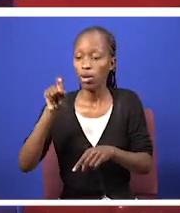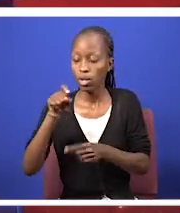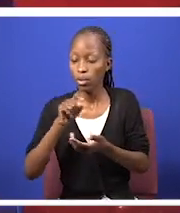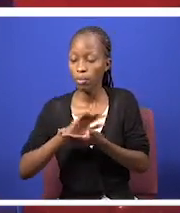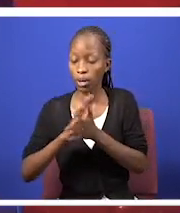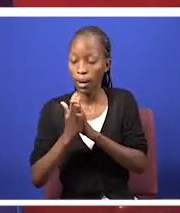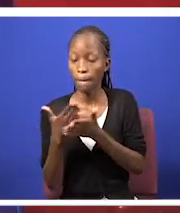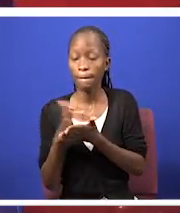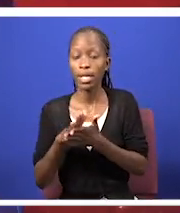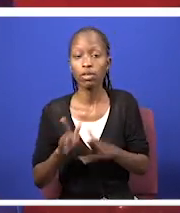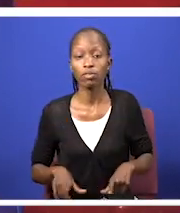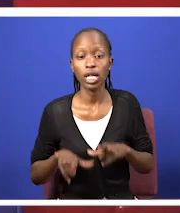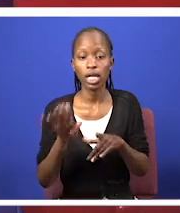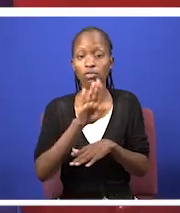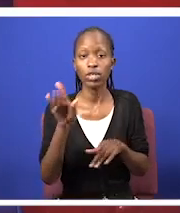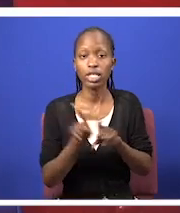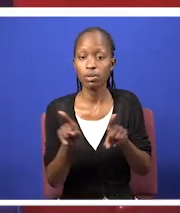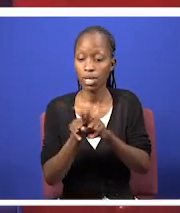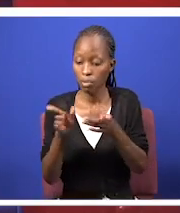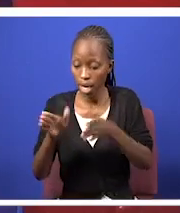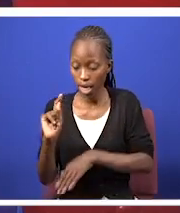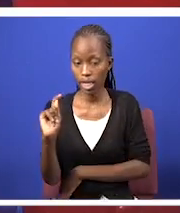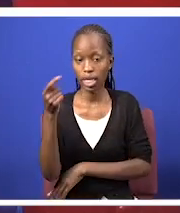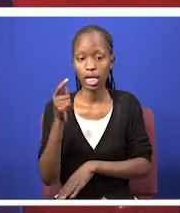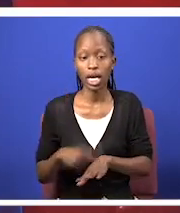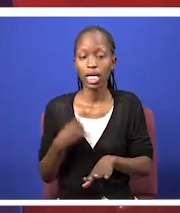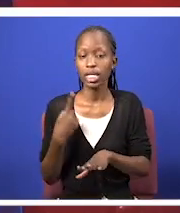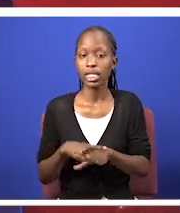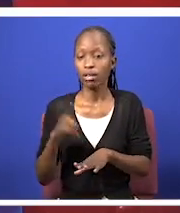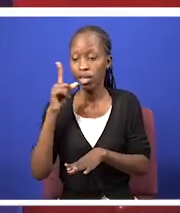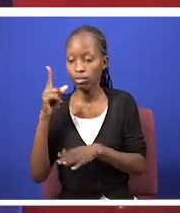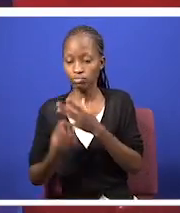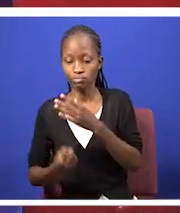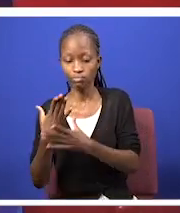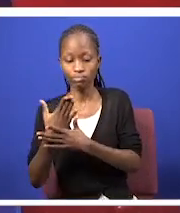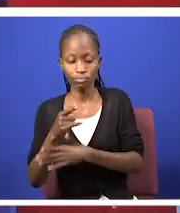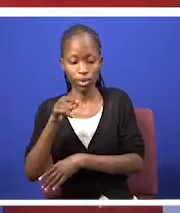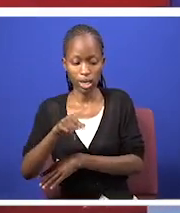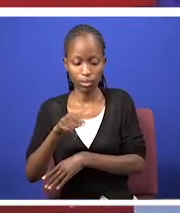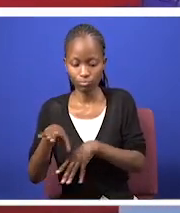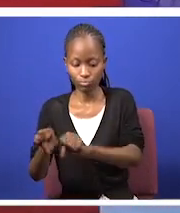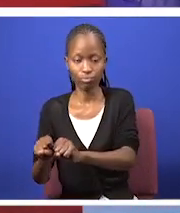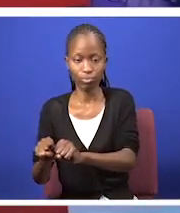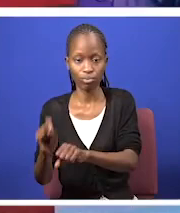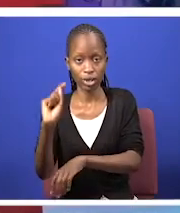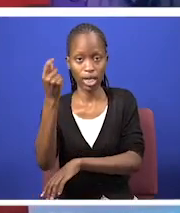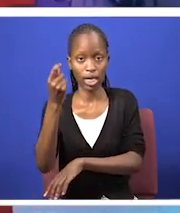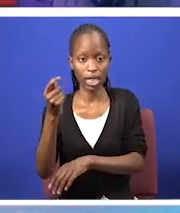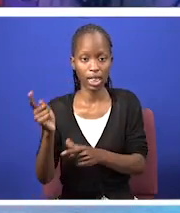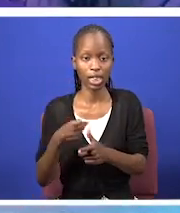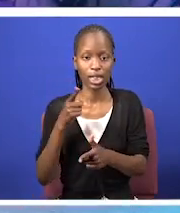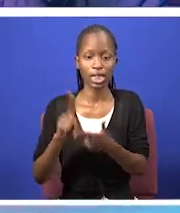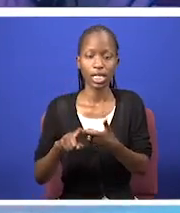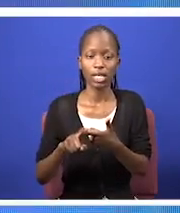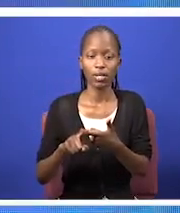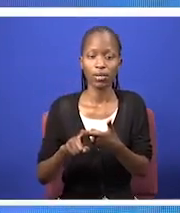a part of your life. In the same way, right here in Kenya, when the British established this place as a colony, we